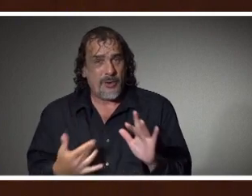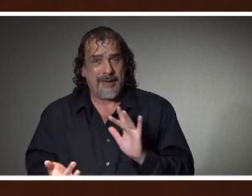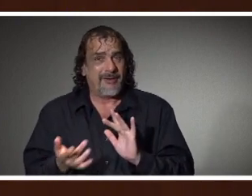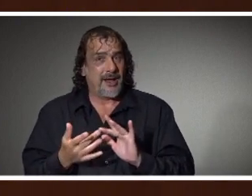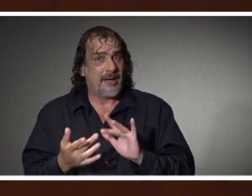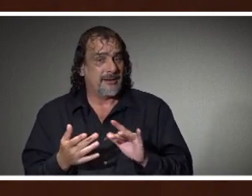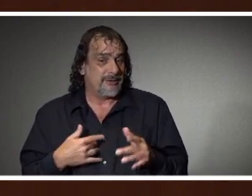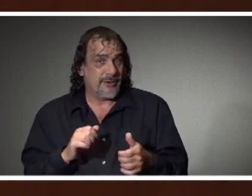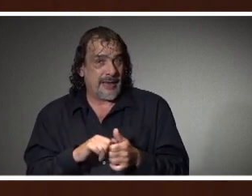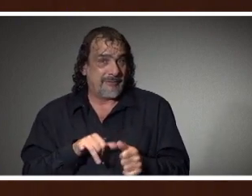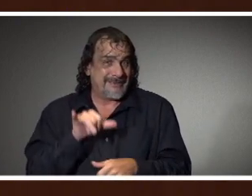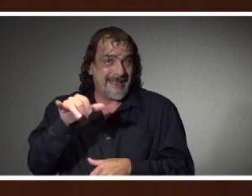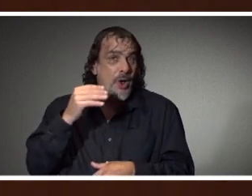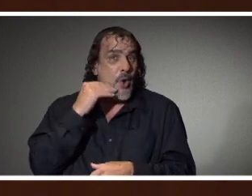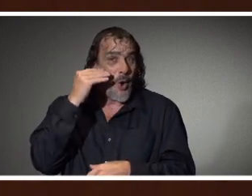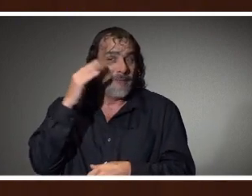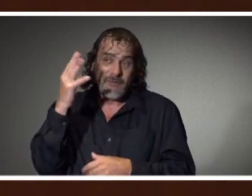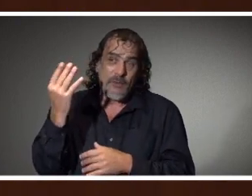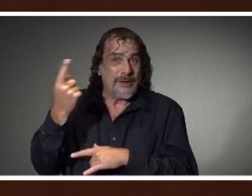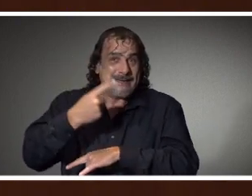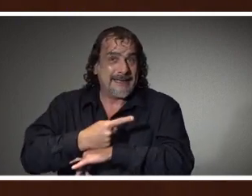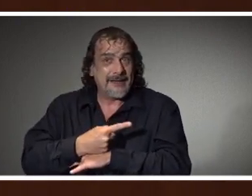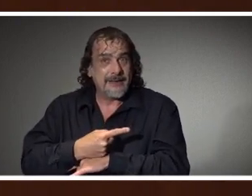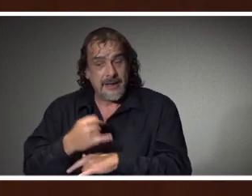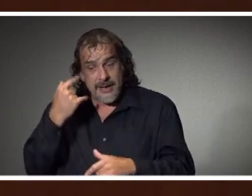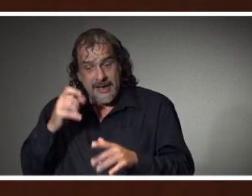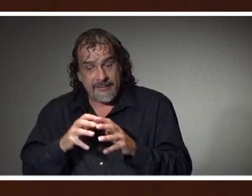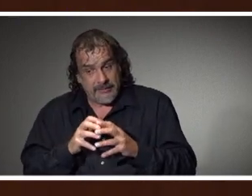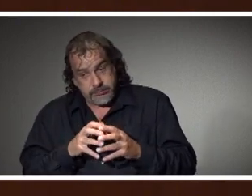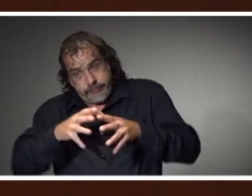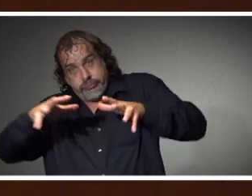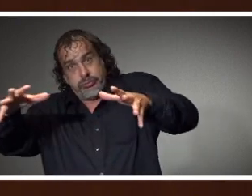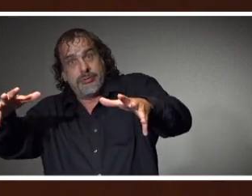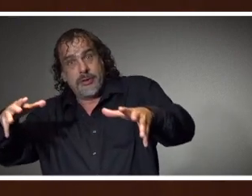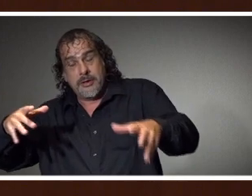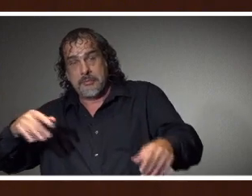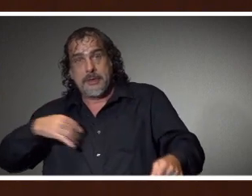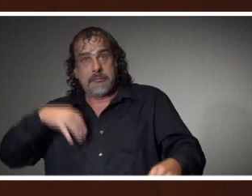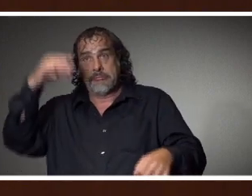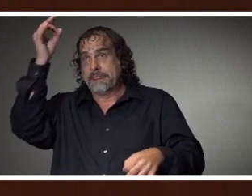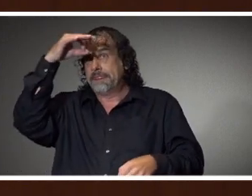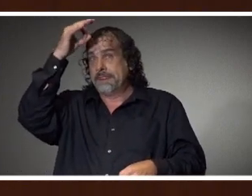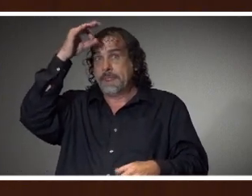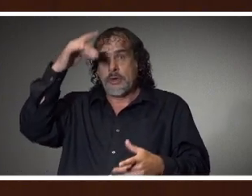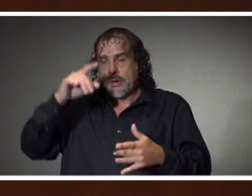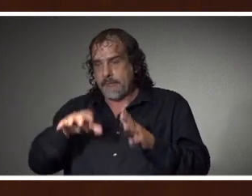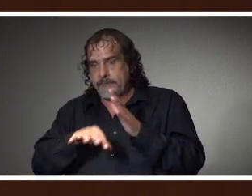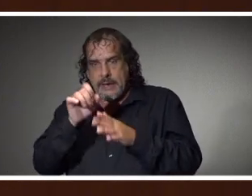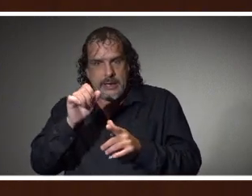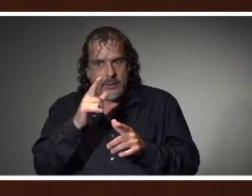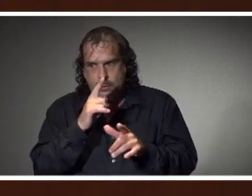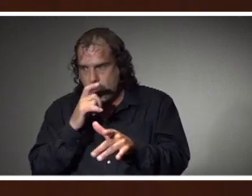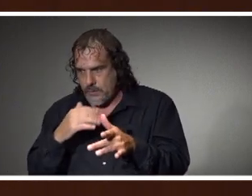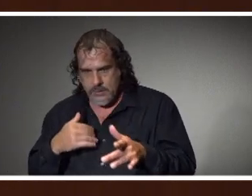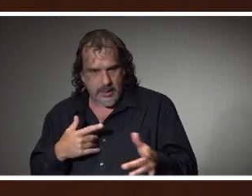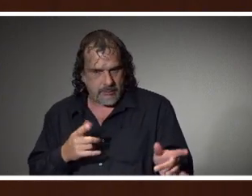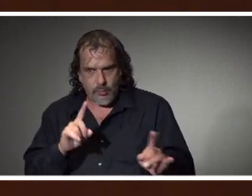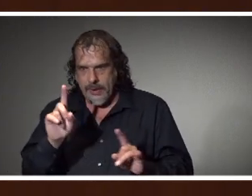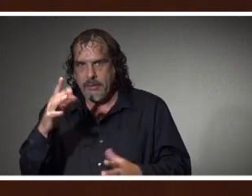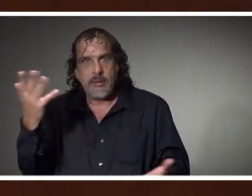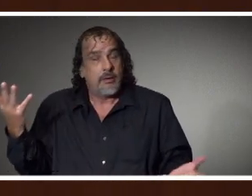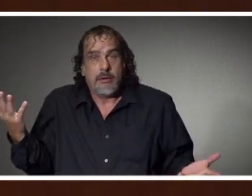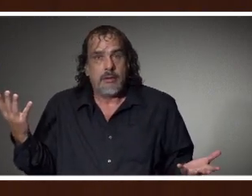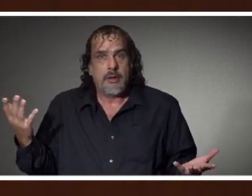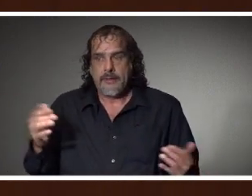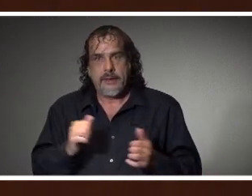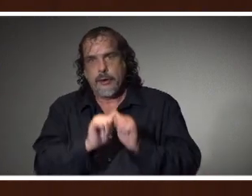and will need to be quarantined and sent home. If it's in such a scenario that you don't realize, you can't define which kids might have been exposed, then all the kids